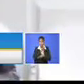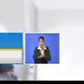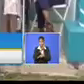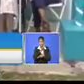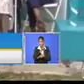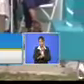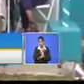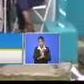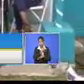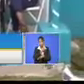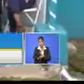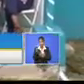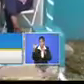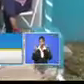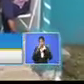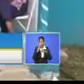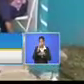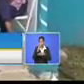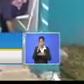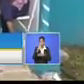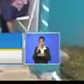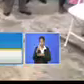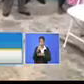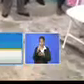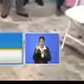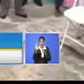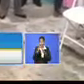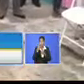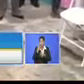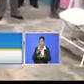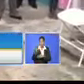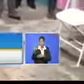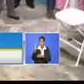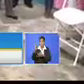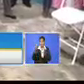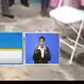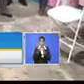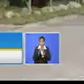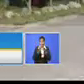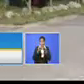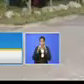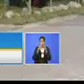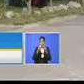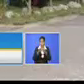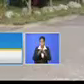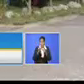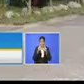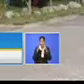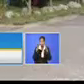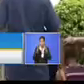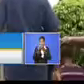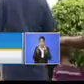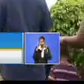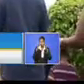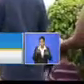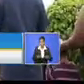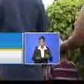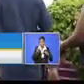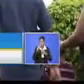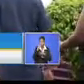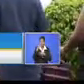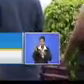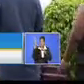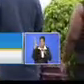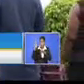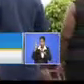Gwen, celebrated her 105th birthday, surrounded by family, friends, and neighbors in Fox Hill. Julia